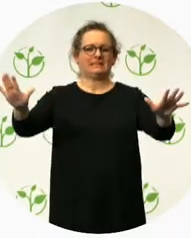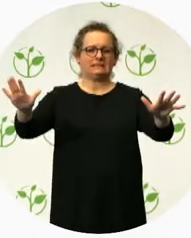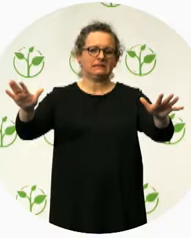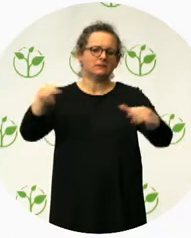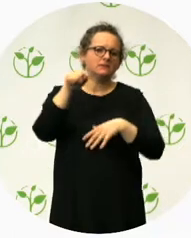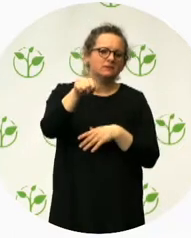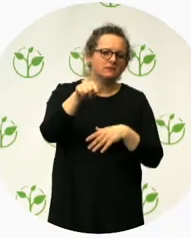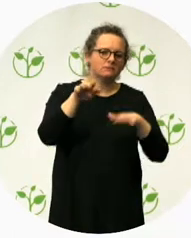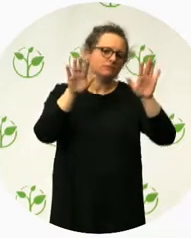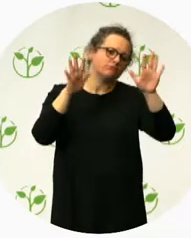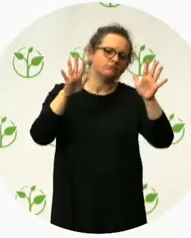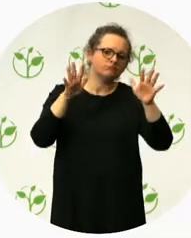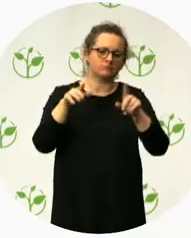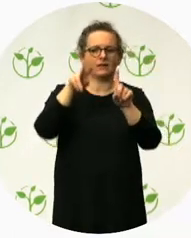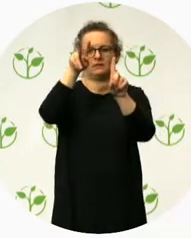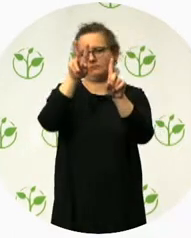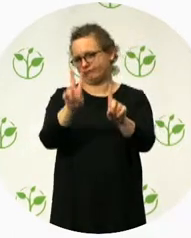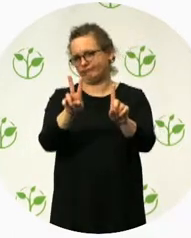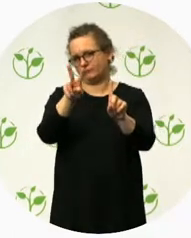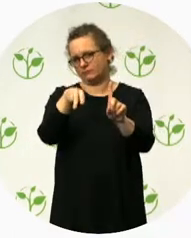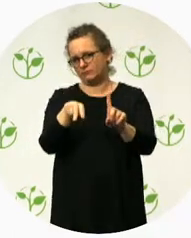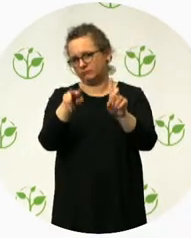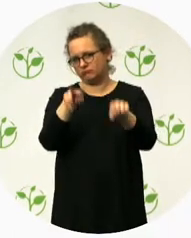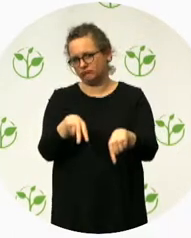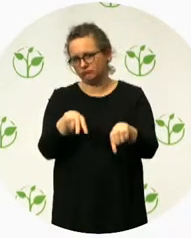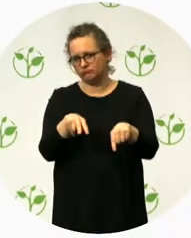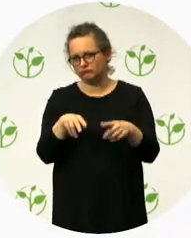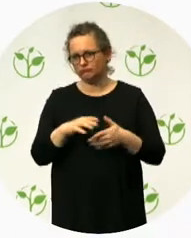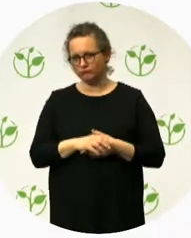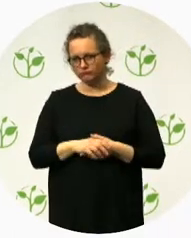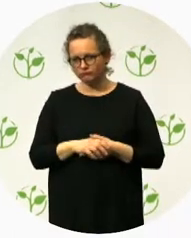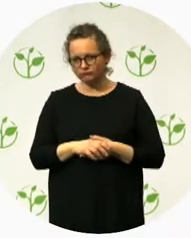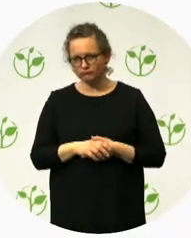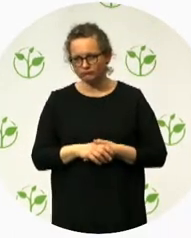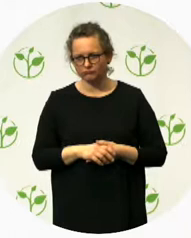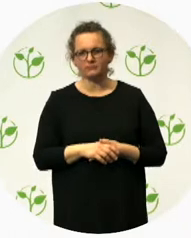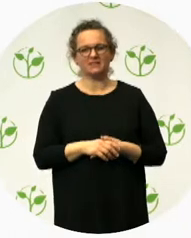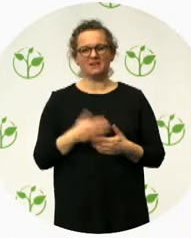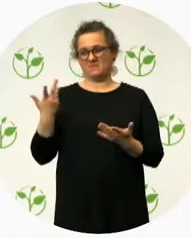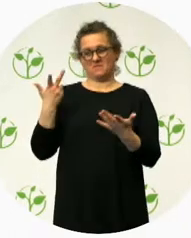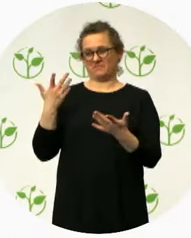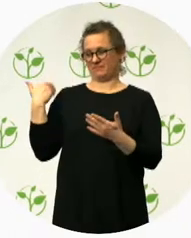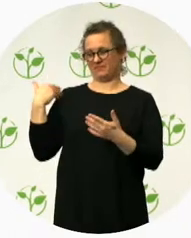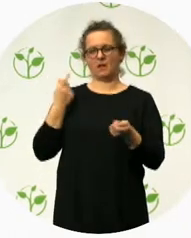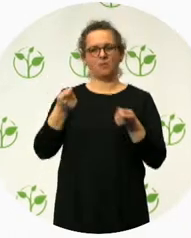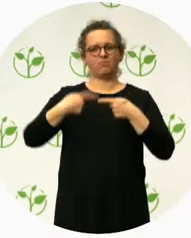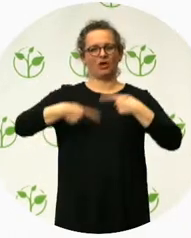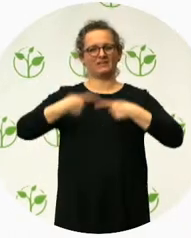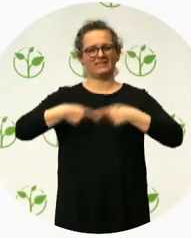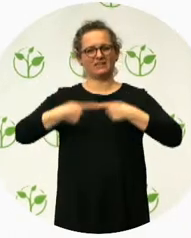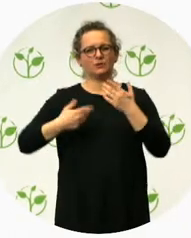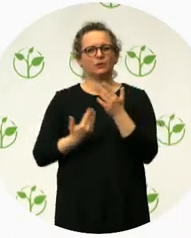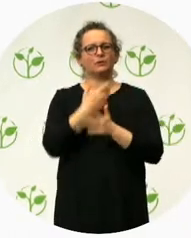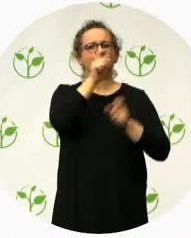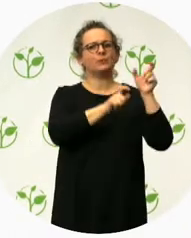The government's program 2017 to 2022 also reflects on people with